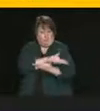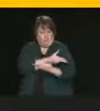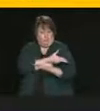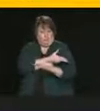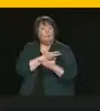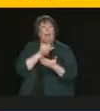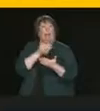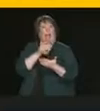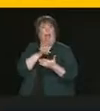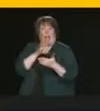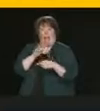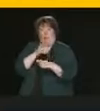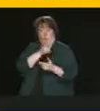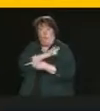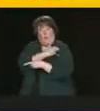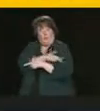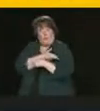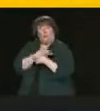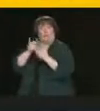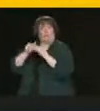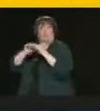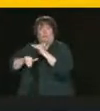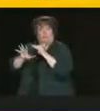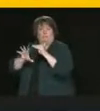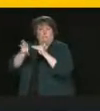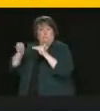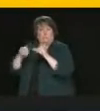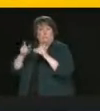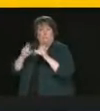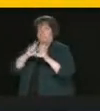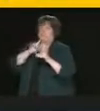required intensive care.